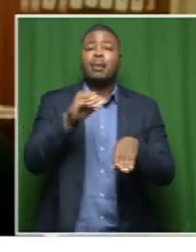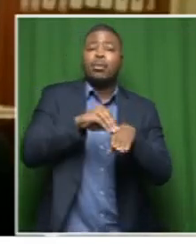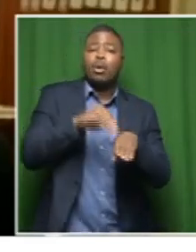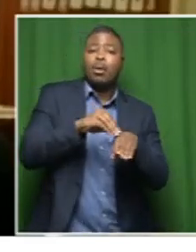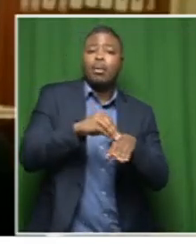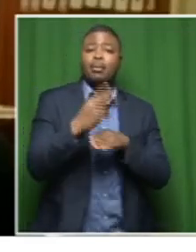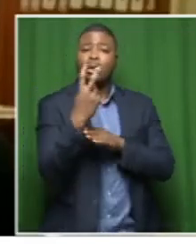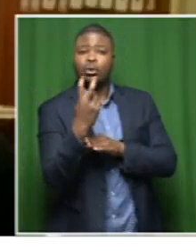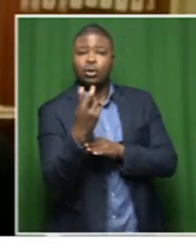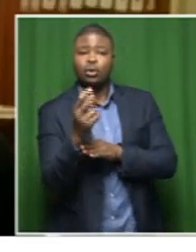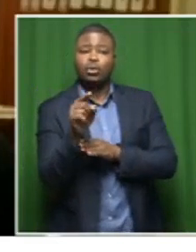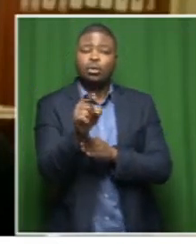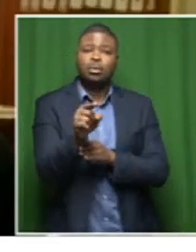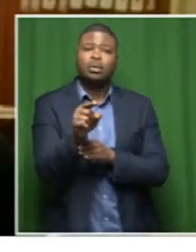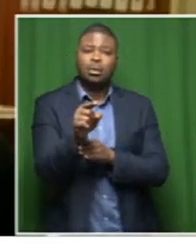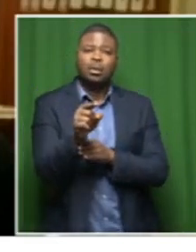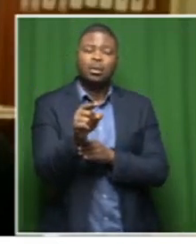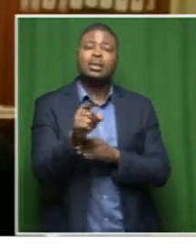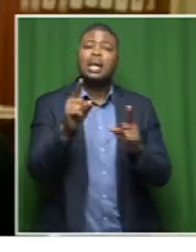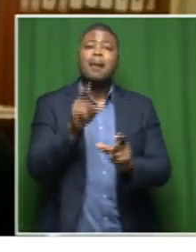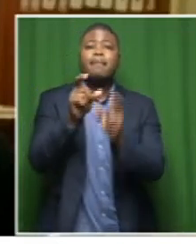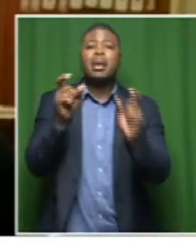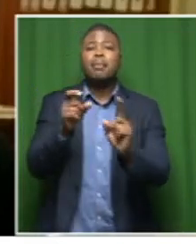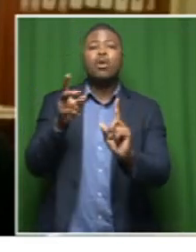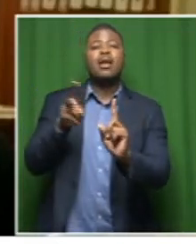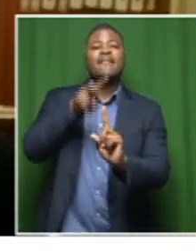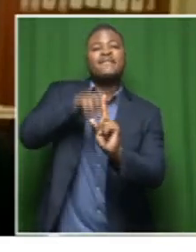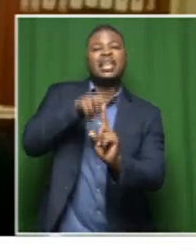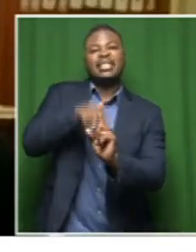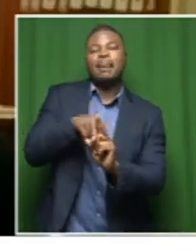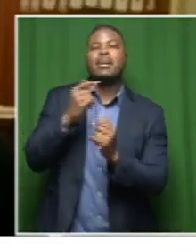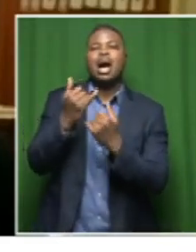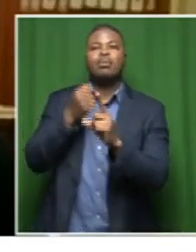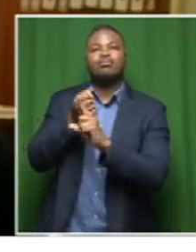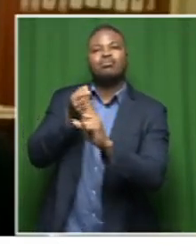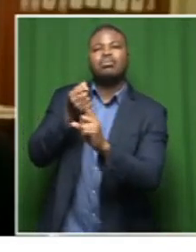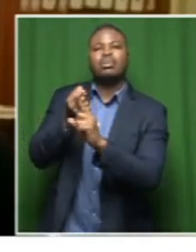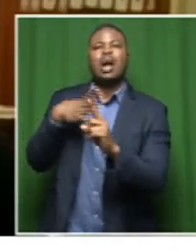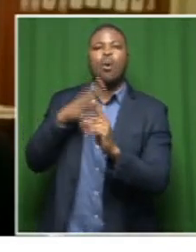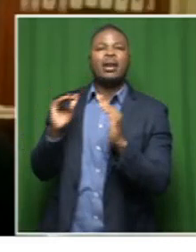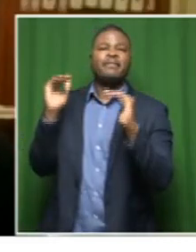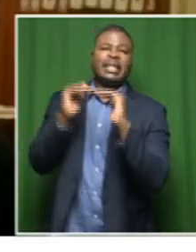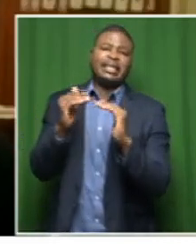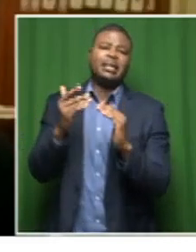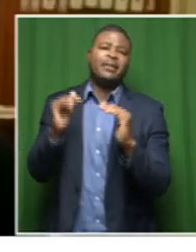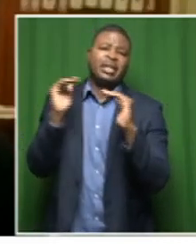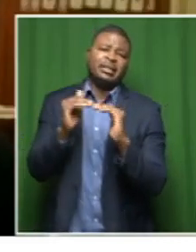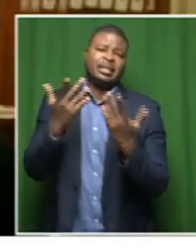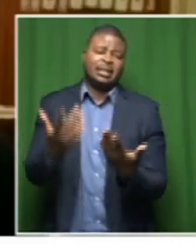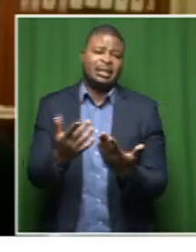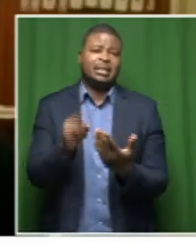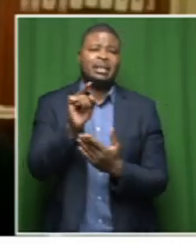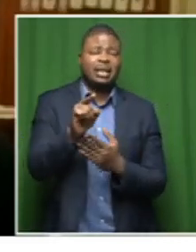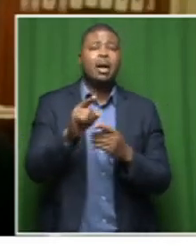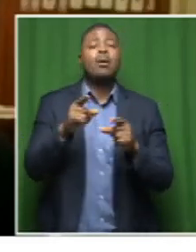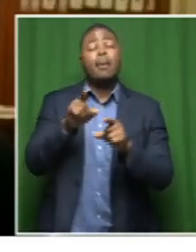sit in a situation where the victims have had to push for justice, with the support of civil society, with the support of other